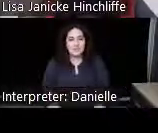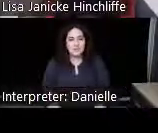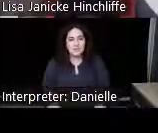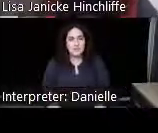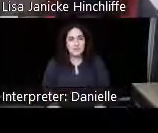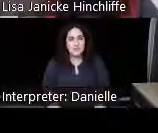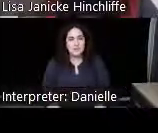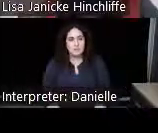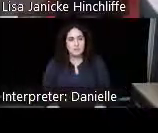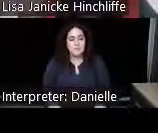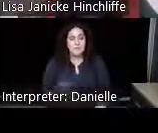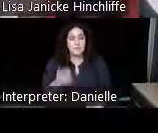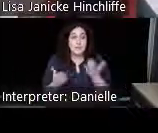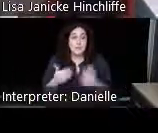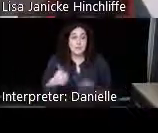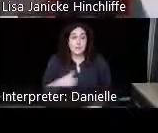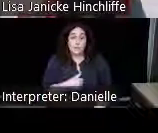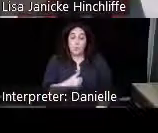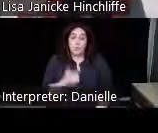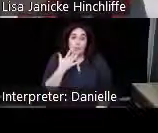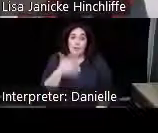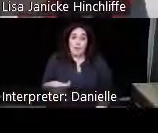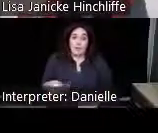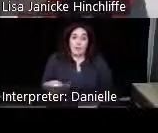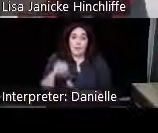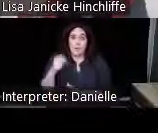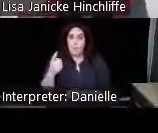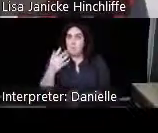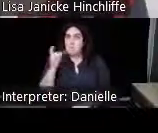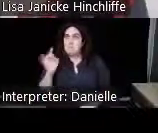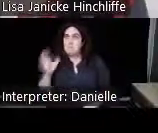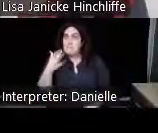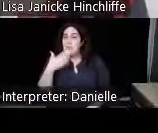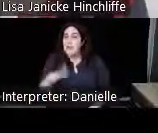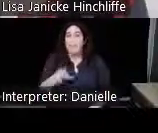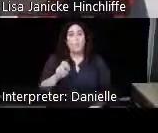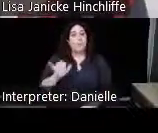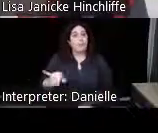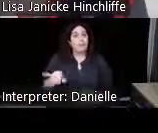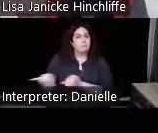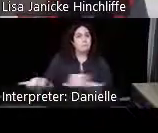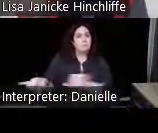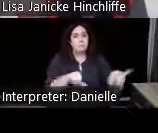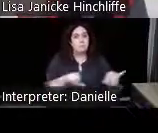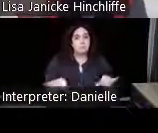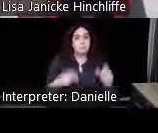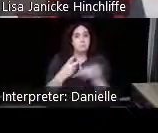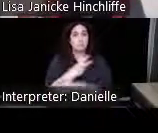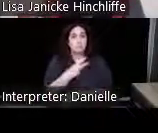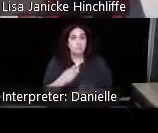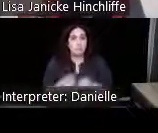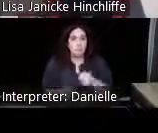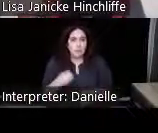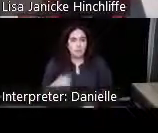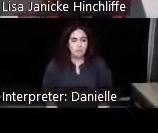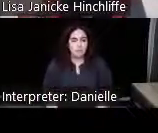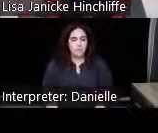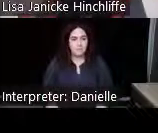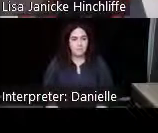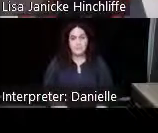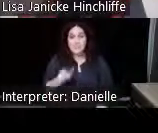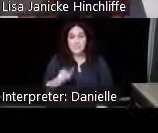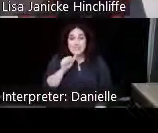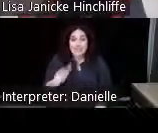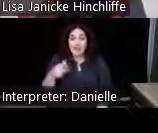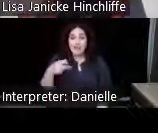we just got randomly lucky or this is a major problem. I think this is why perhaps